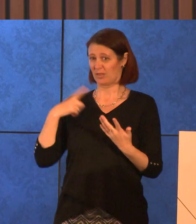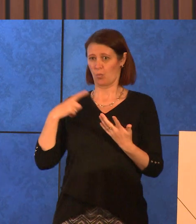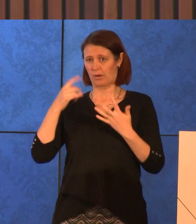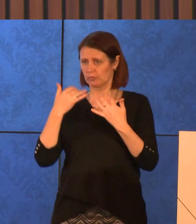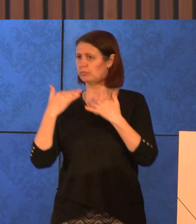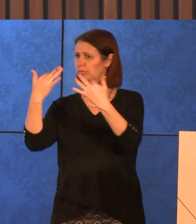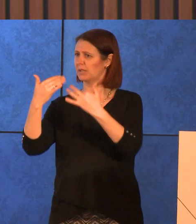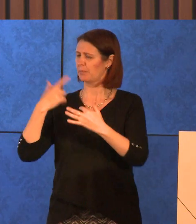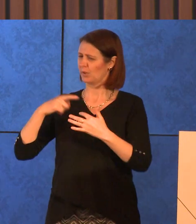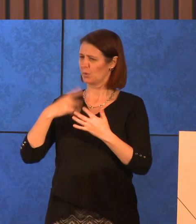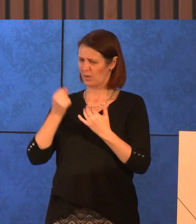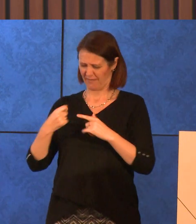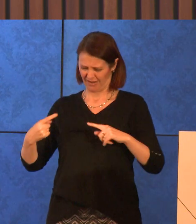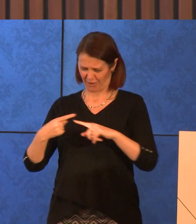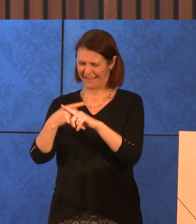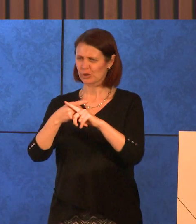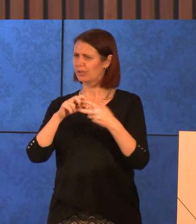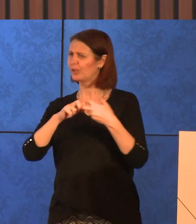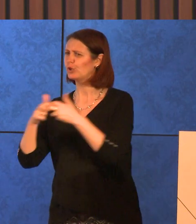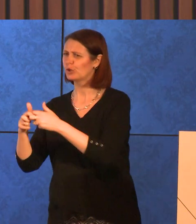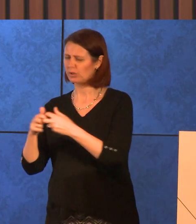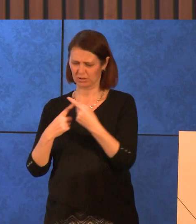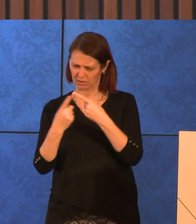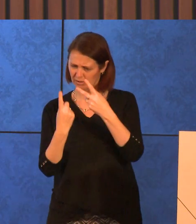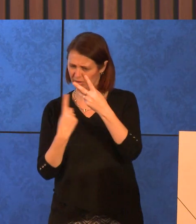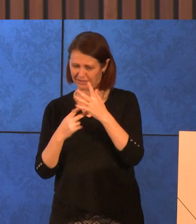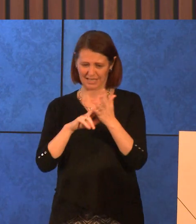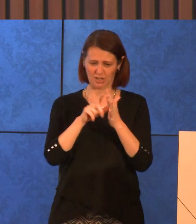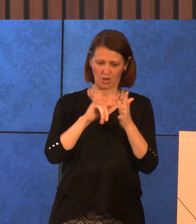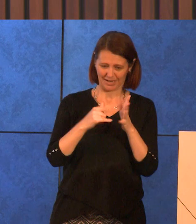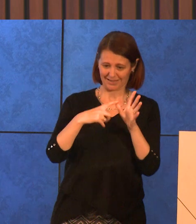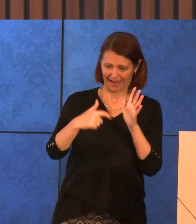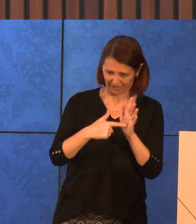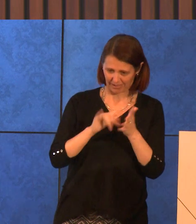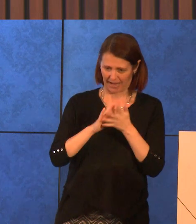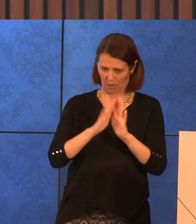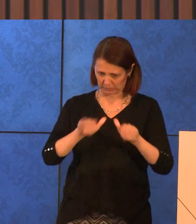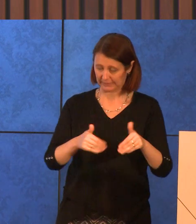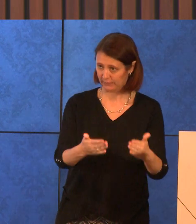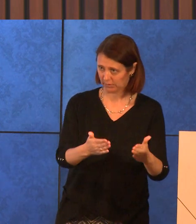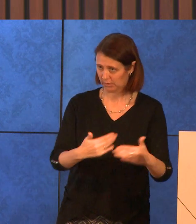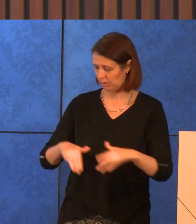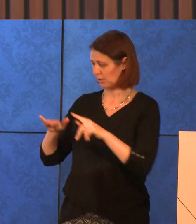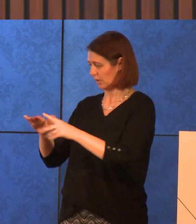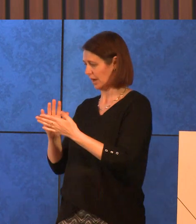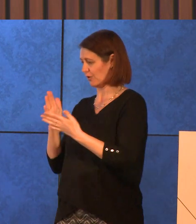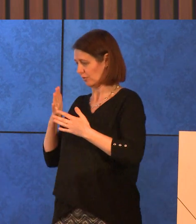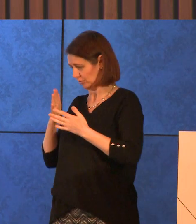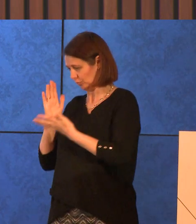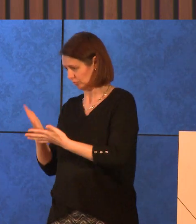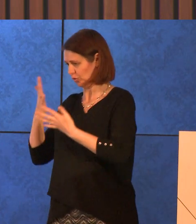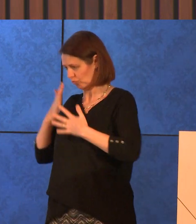because we had this fundamental clash of issues between the NDIS Act and the way it's delivered and the fundamental rights of